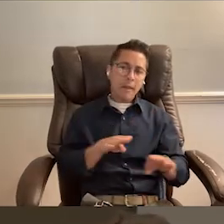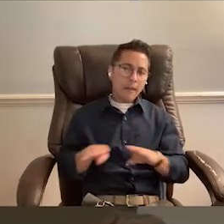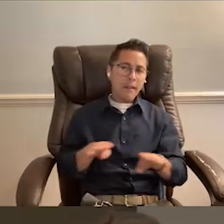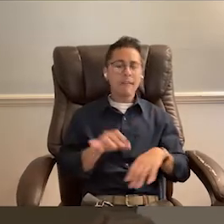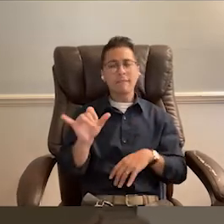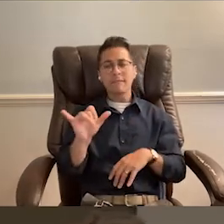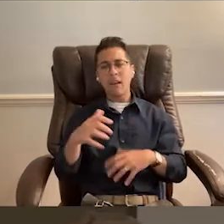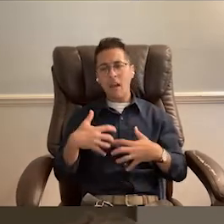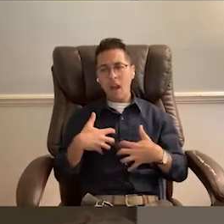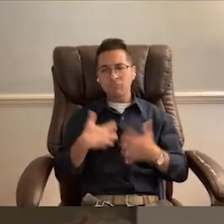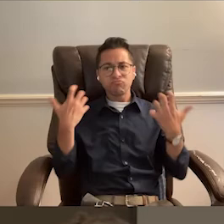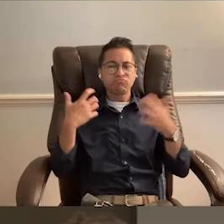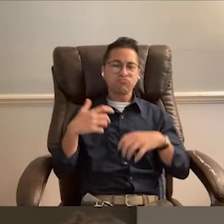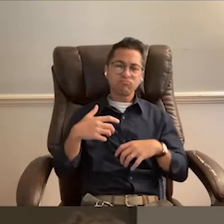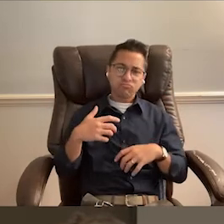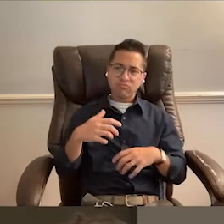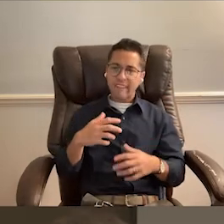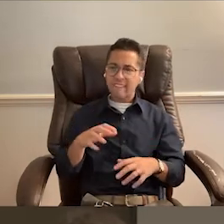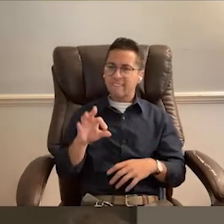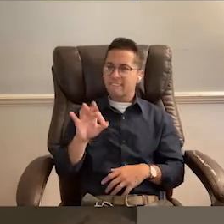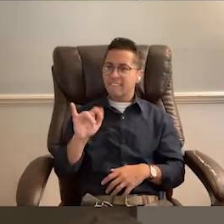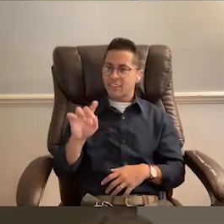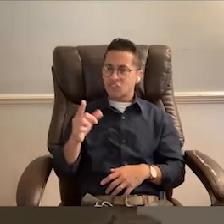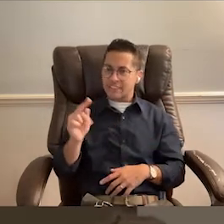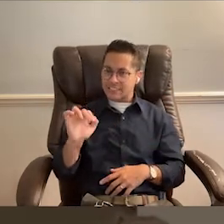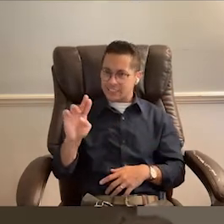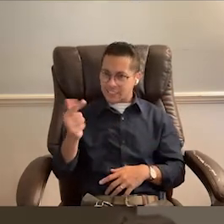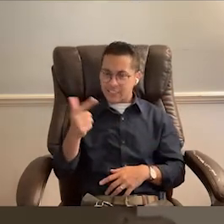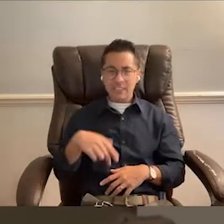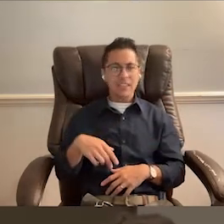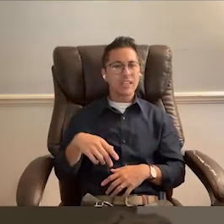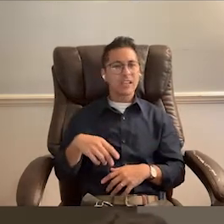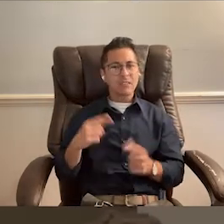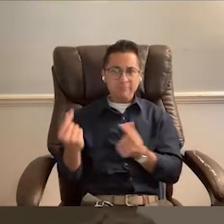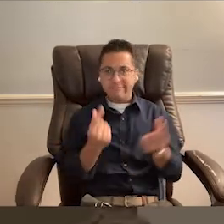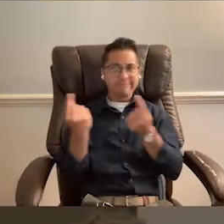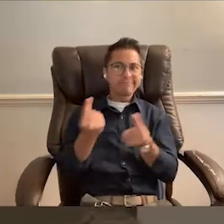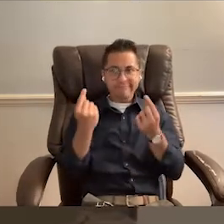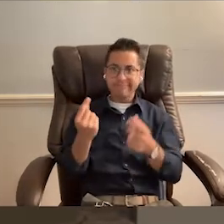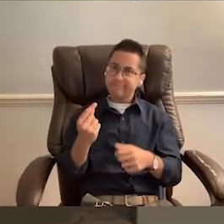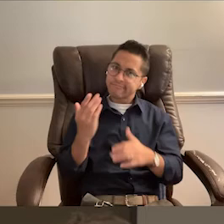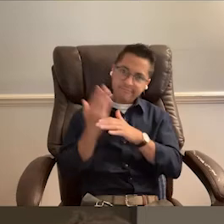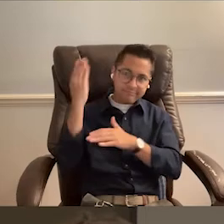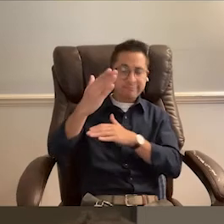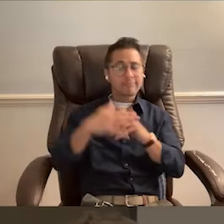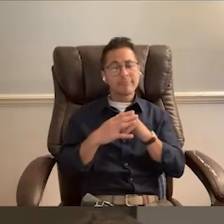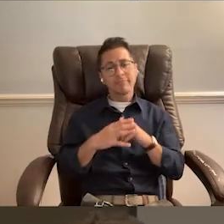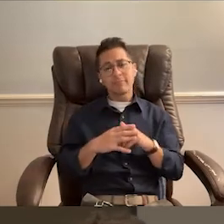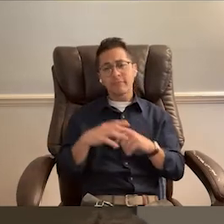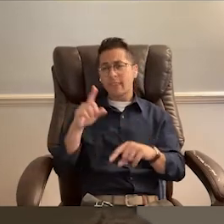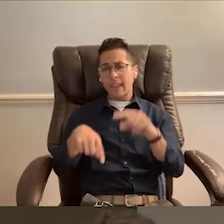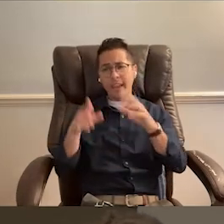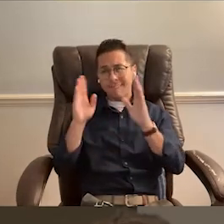impulsiveness. People may experience some behaviors such as aggression, excitability, fidgeting,